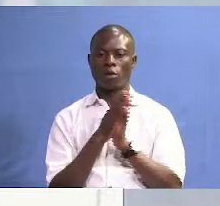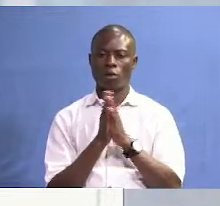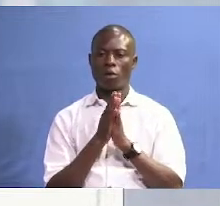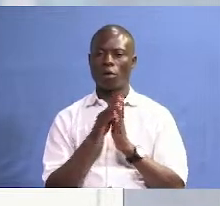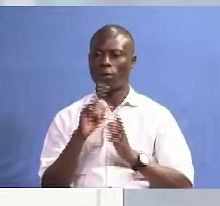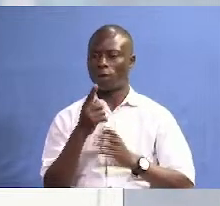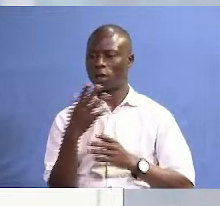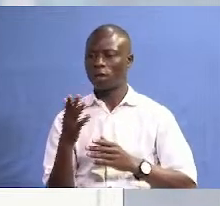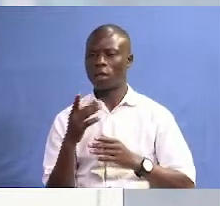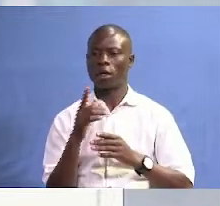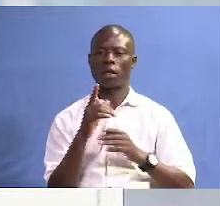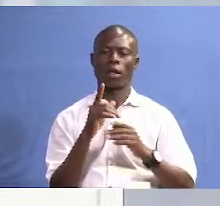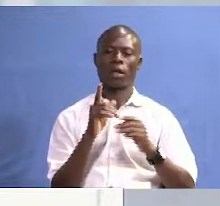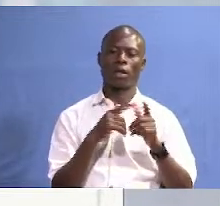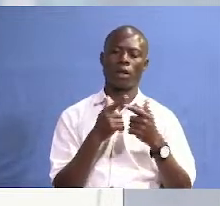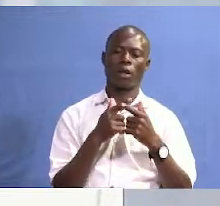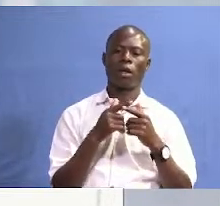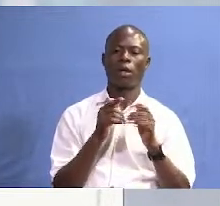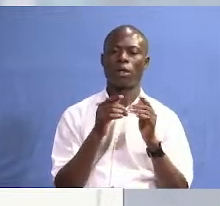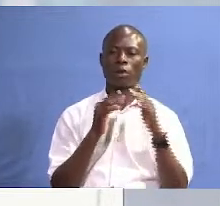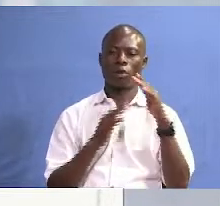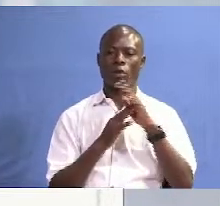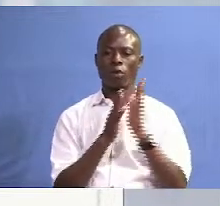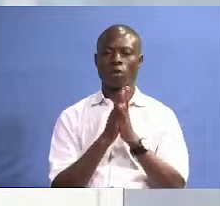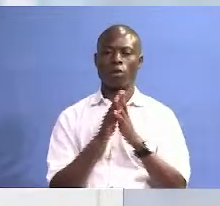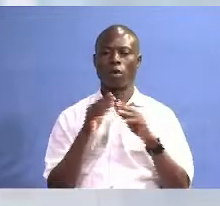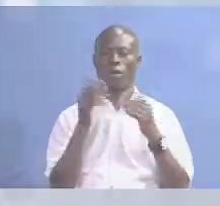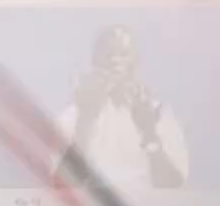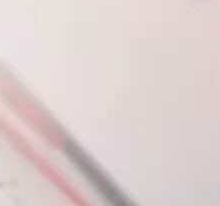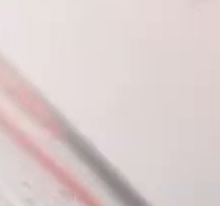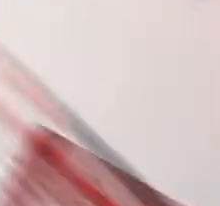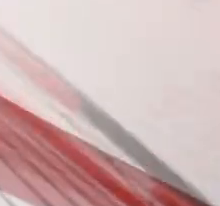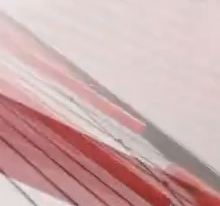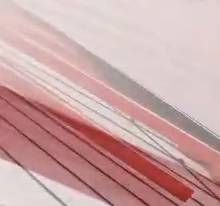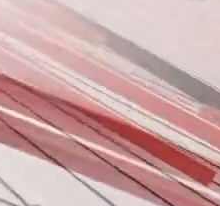first, our top stories tonight.